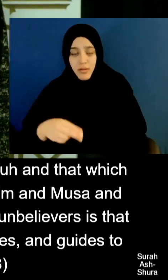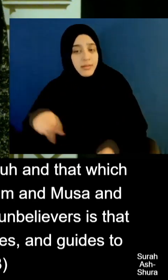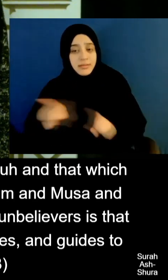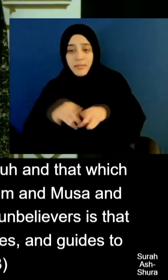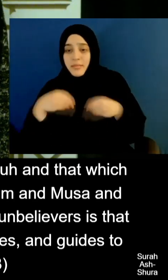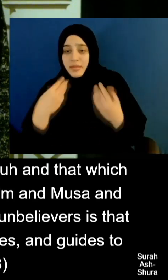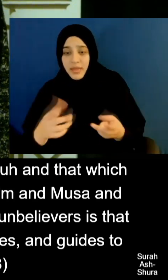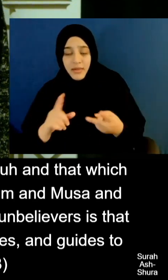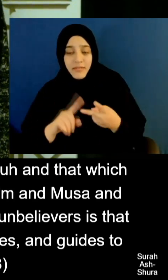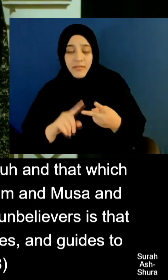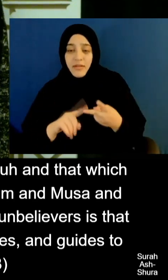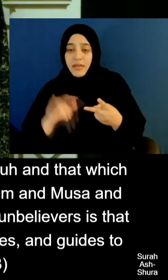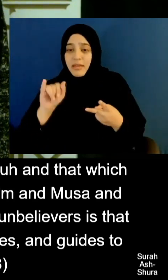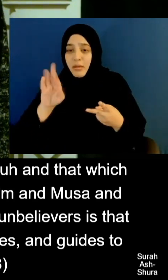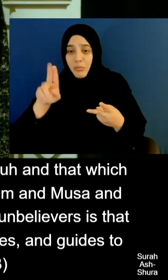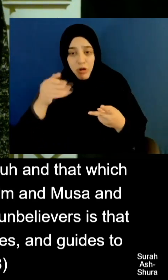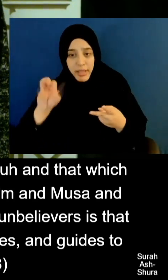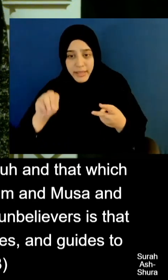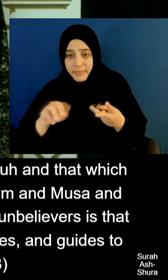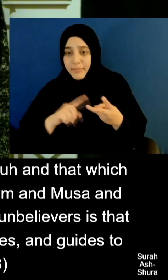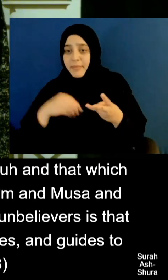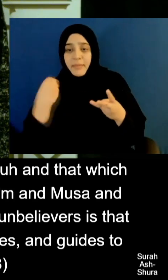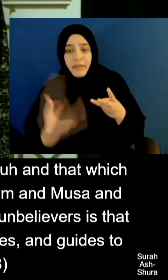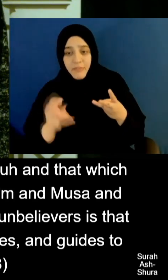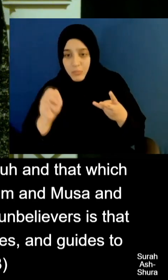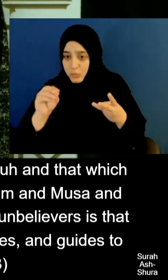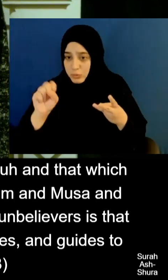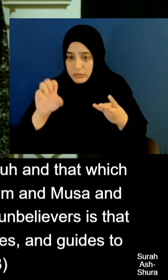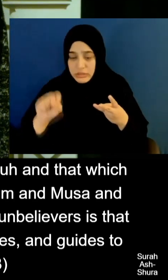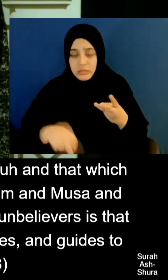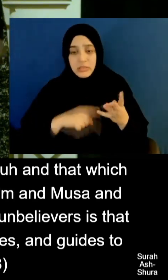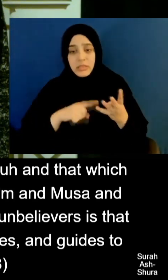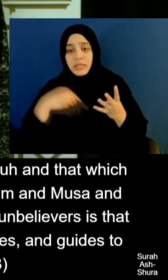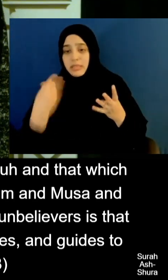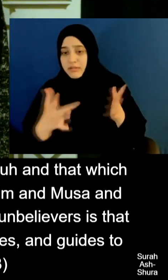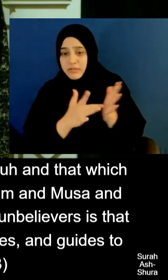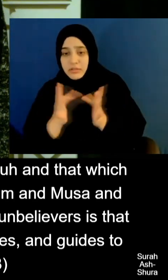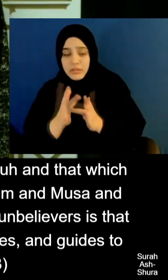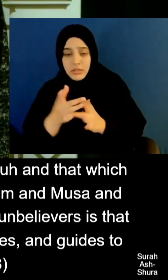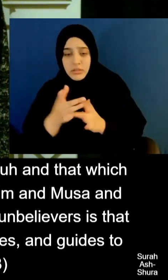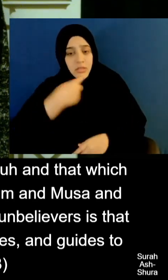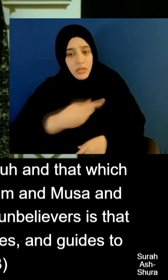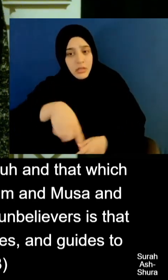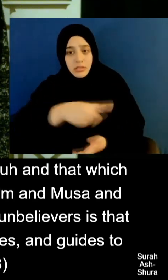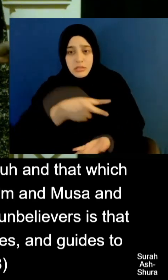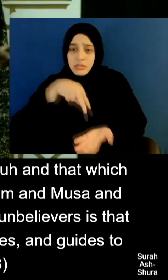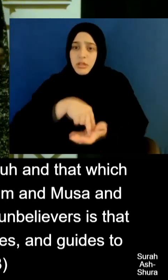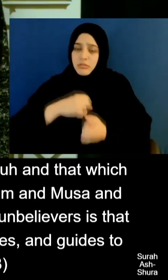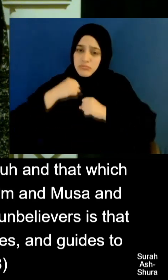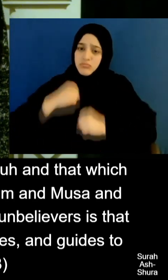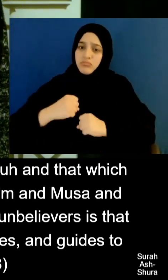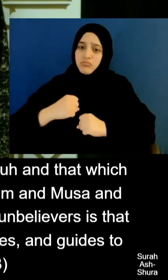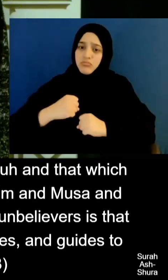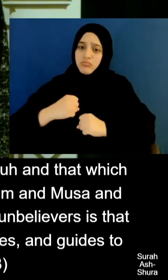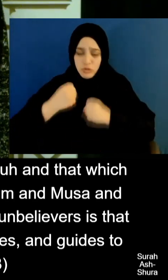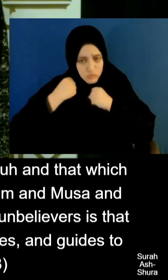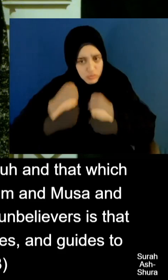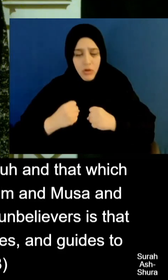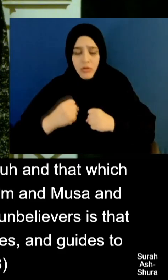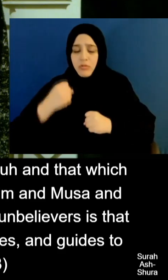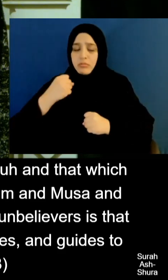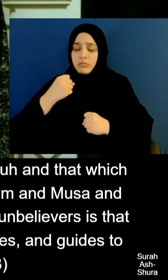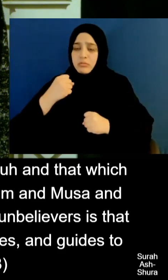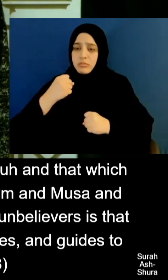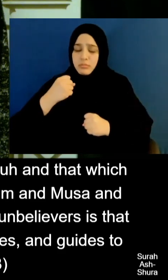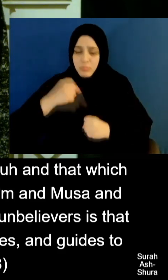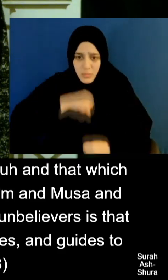Isa. And Akimu Dina, to stand firm for the religion. And they should not be divided.